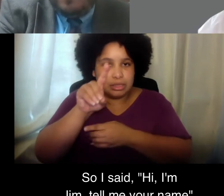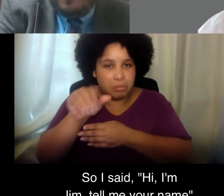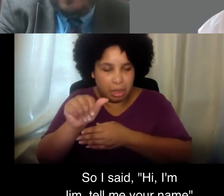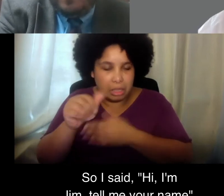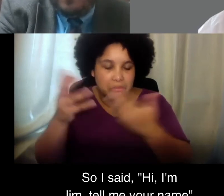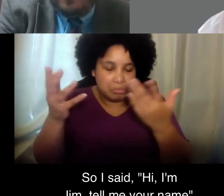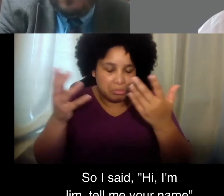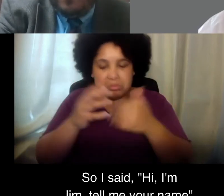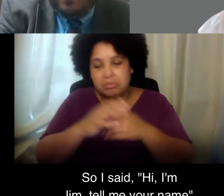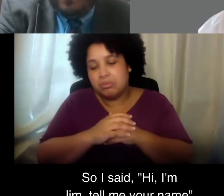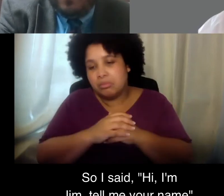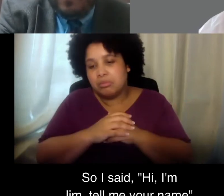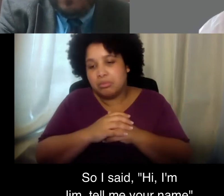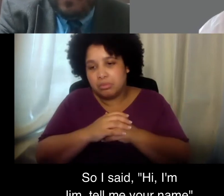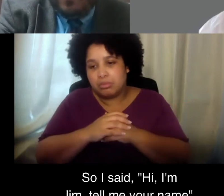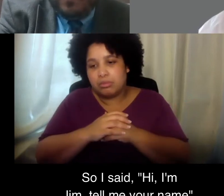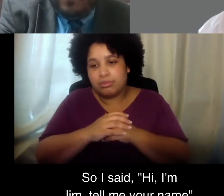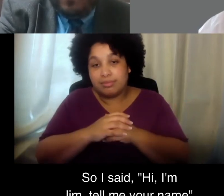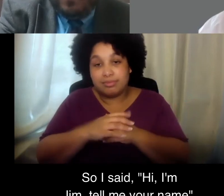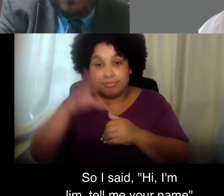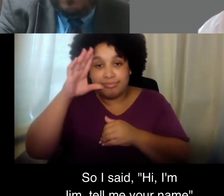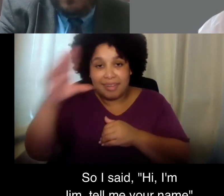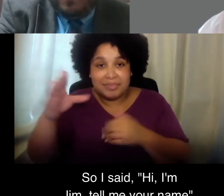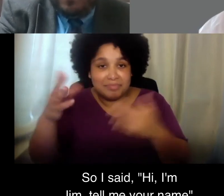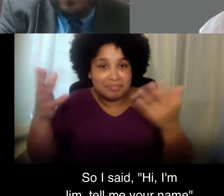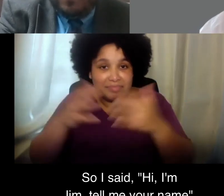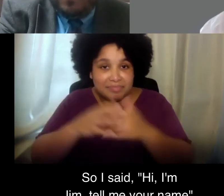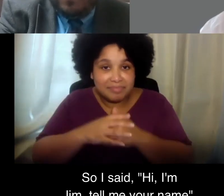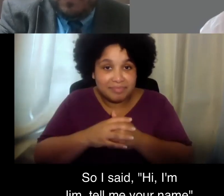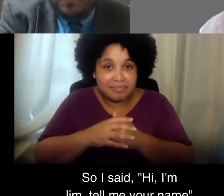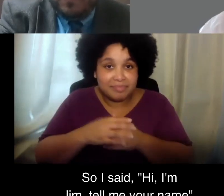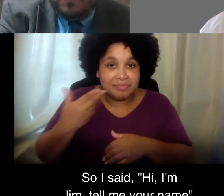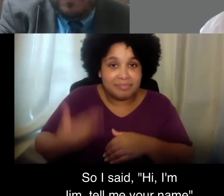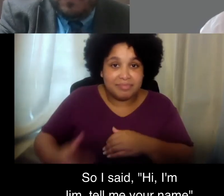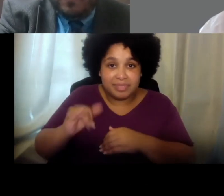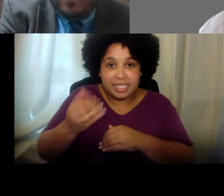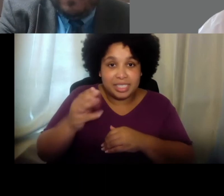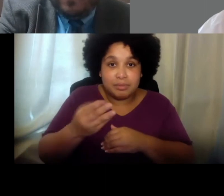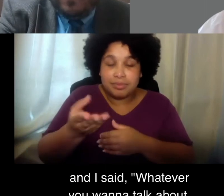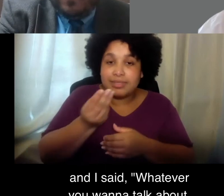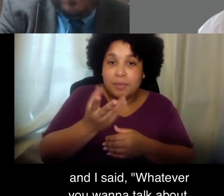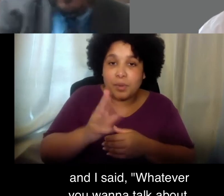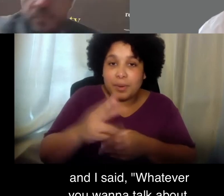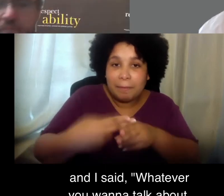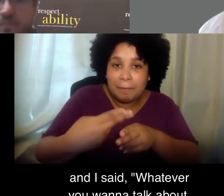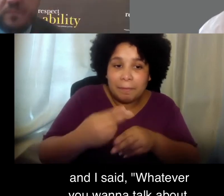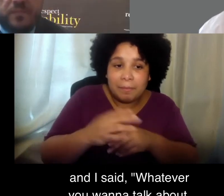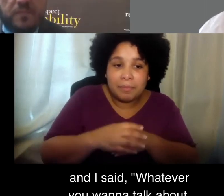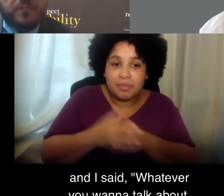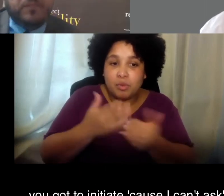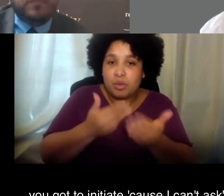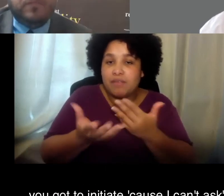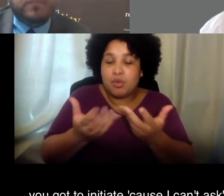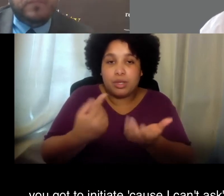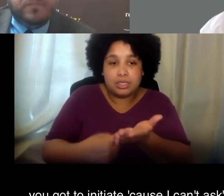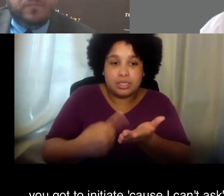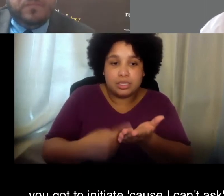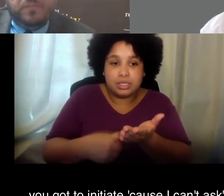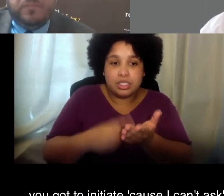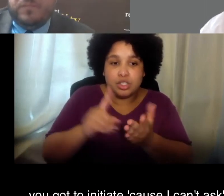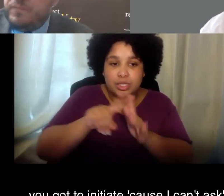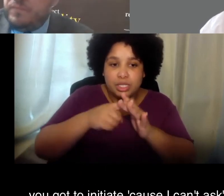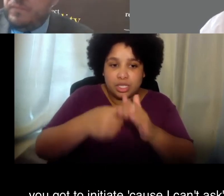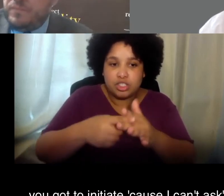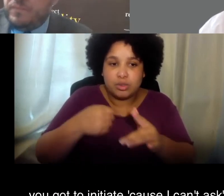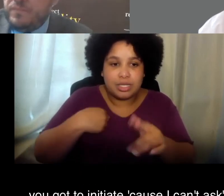So I said, hi, I'm Jim, tell me your name. And I said, whatever you want to talk about, you got to initiate, because I